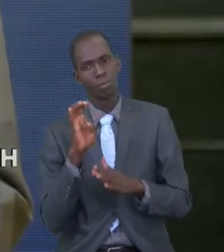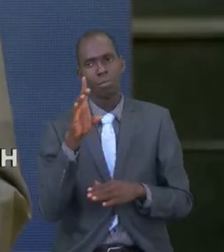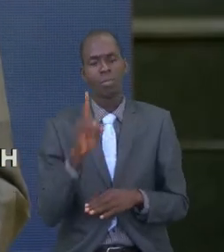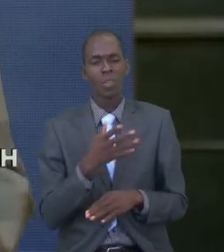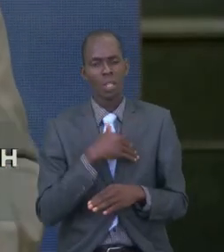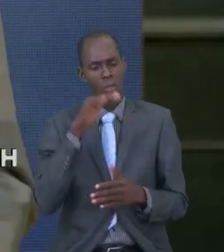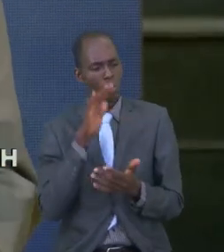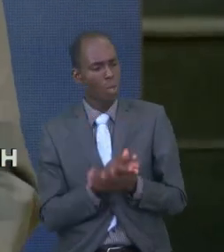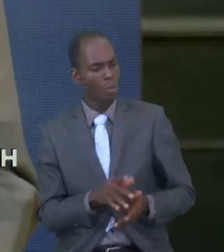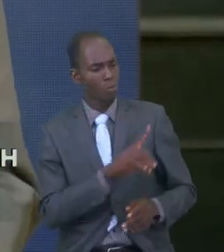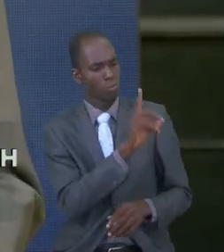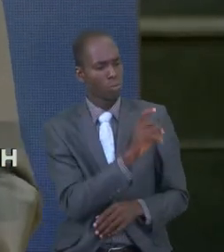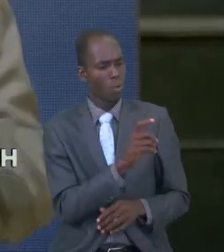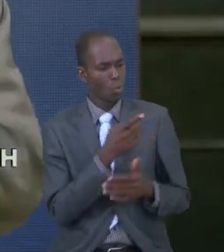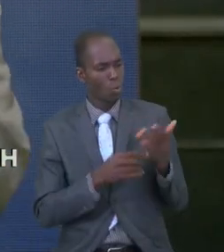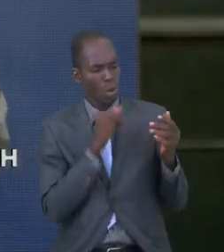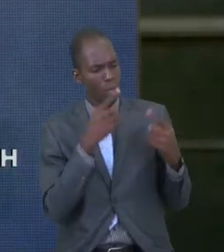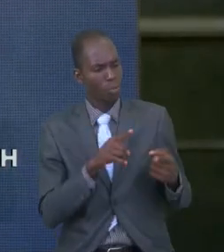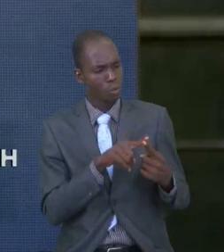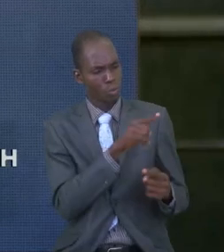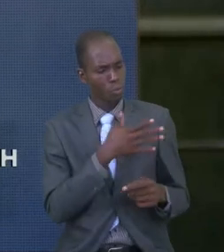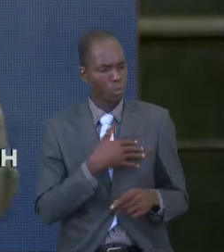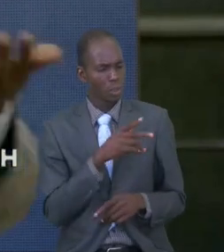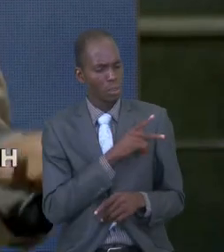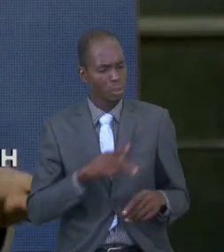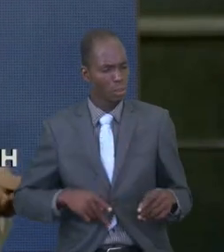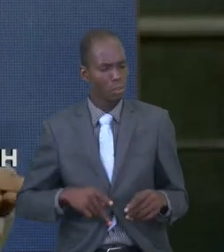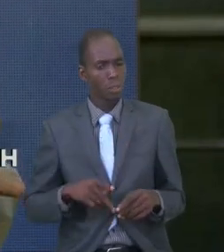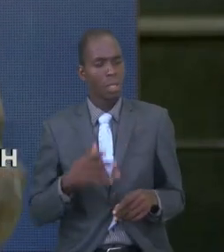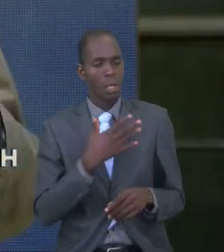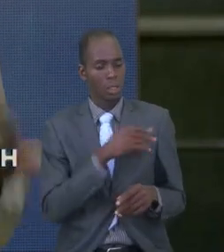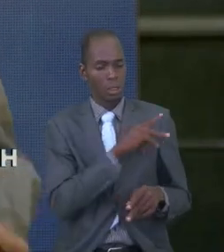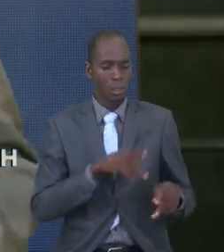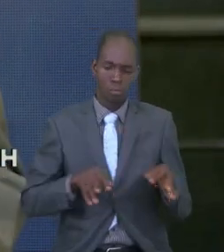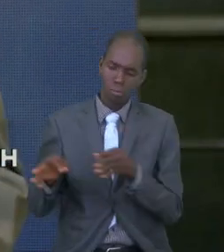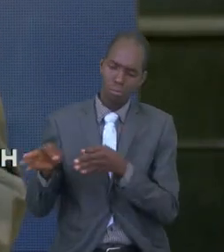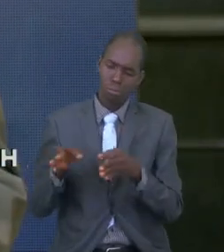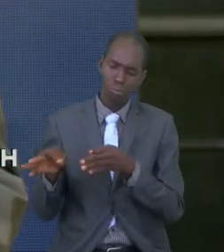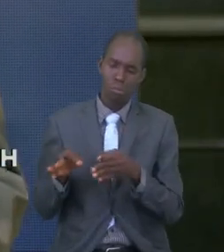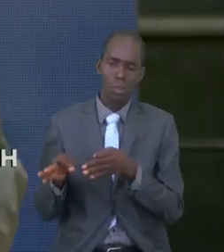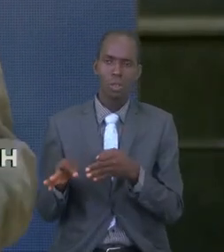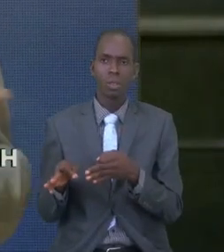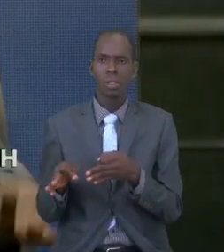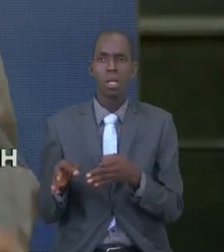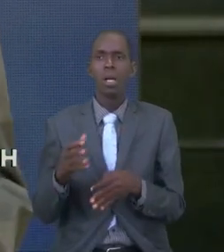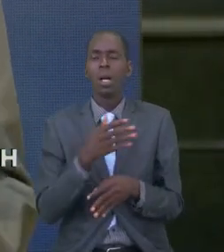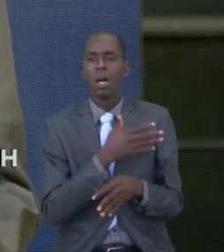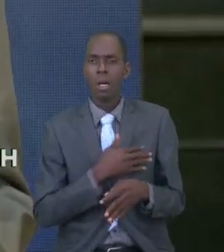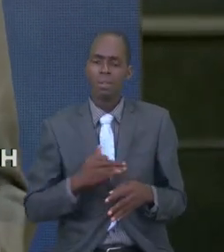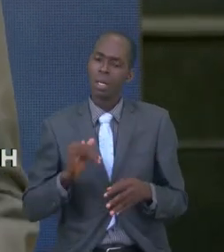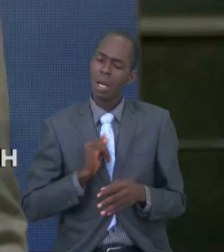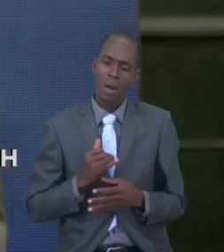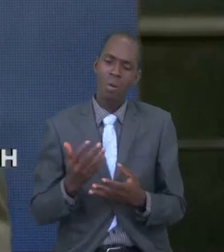said, what's happening to you? Then he told the story. I have a desire. The desire